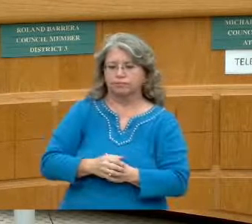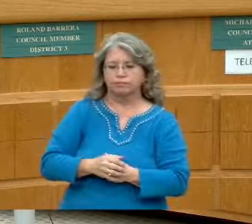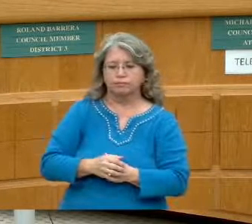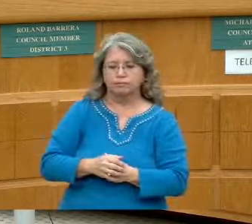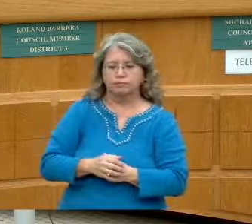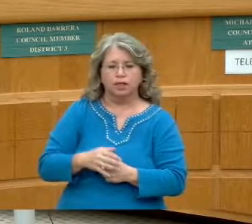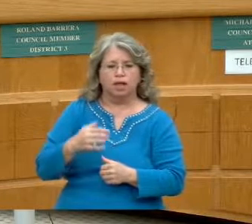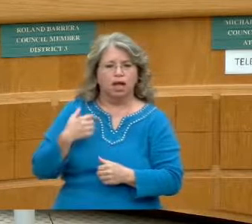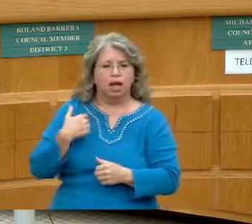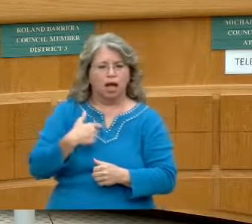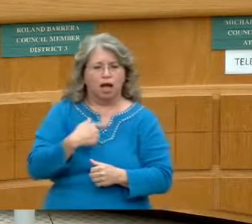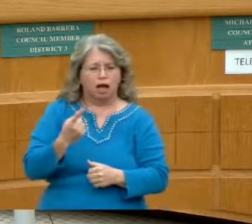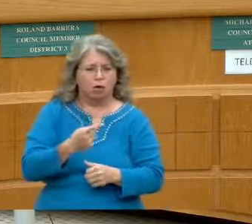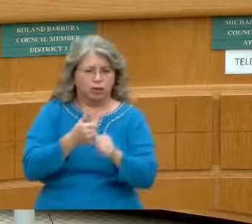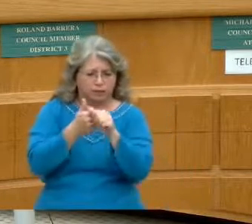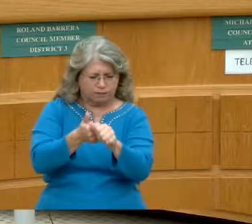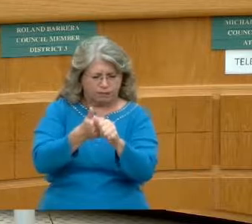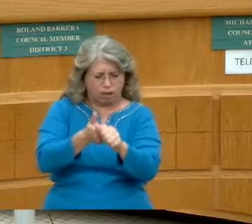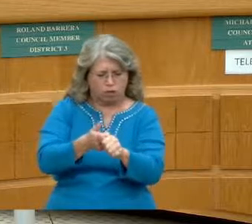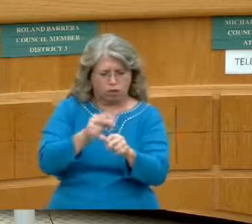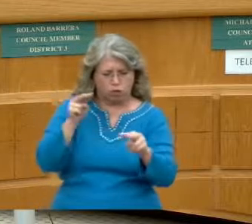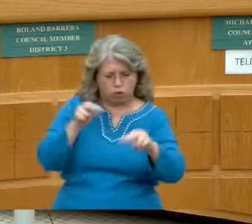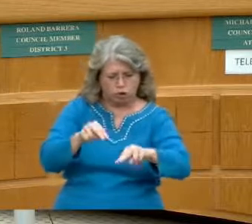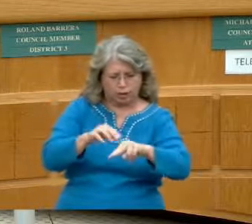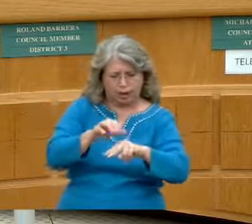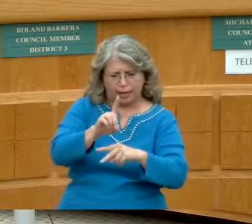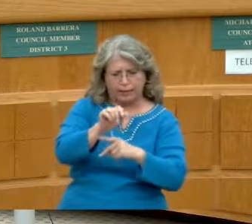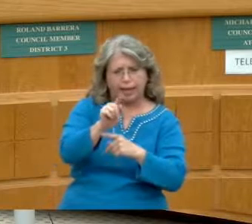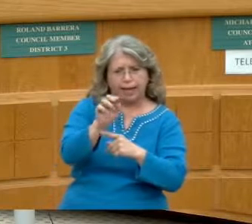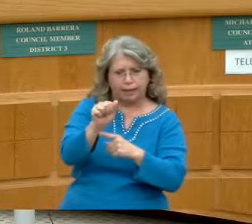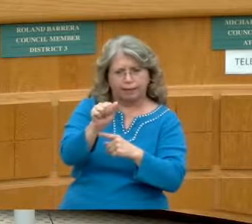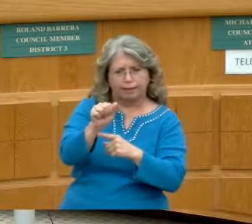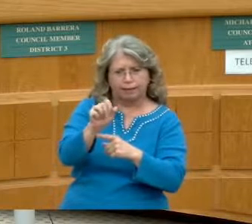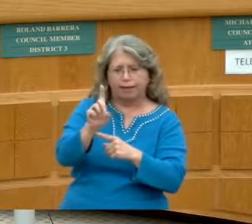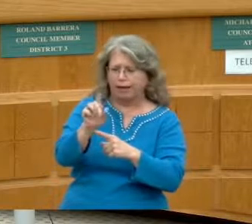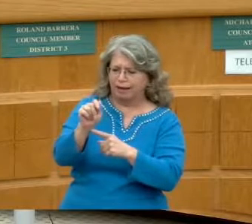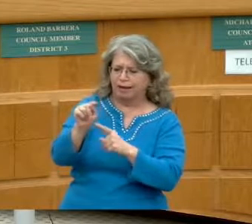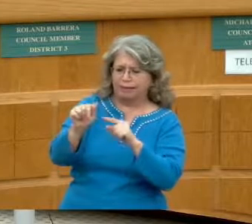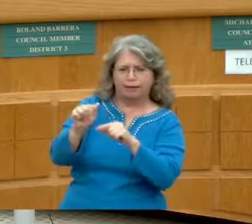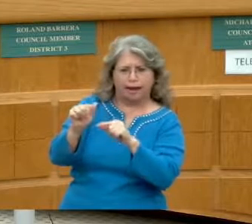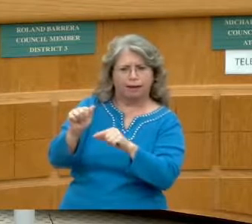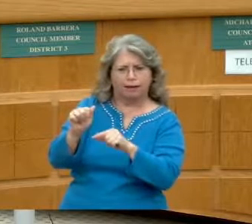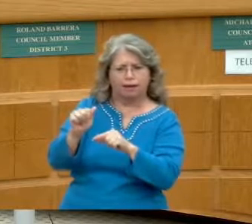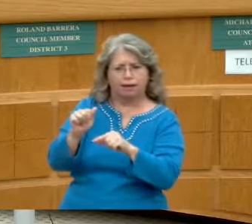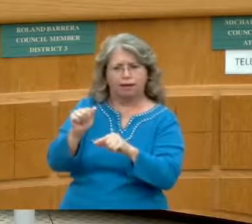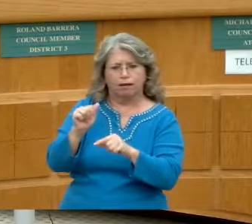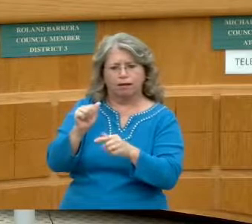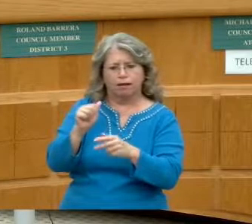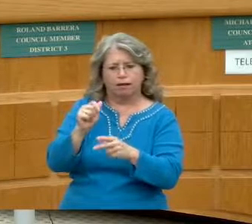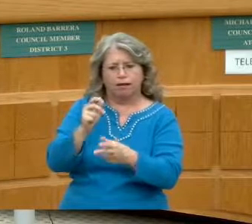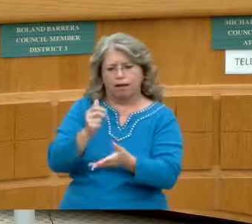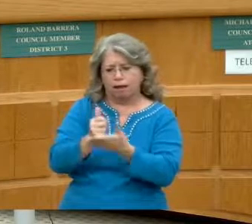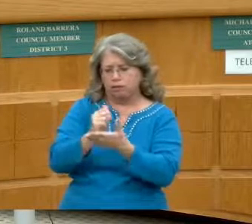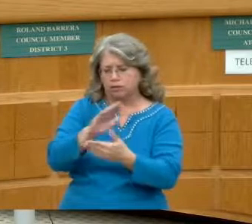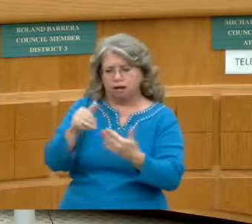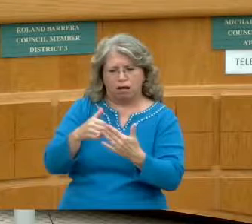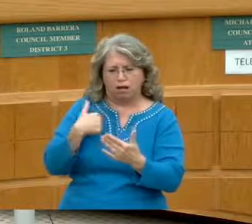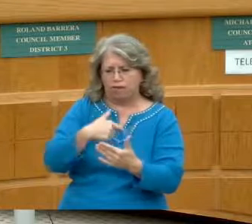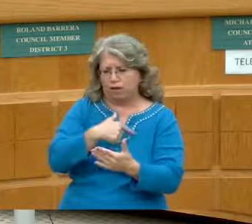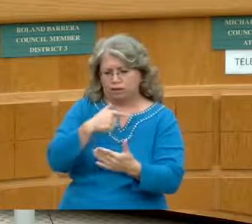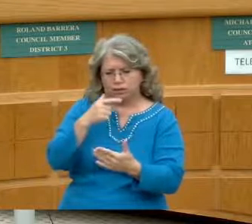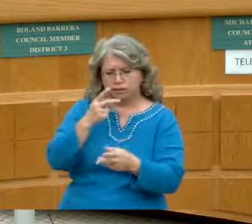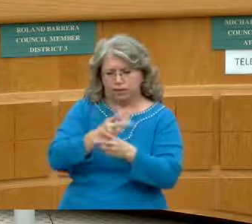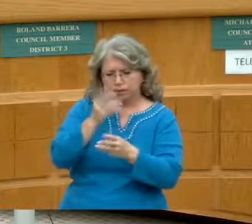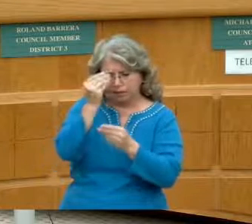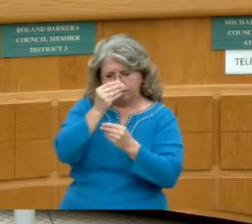by the data, and the data has informed all of our national and state leadership,